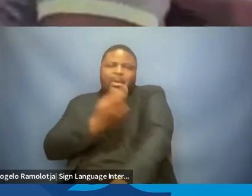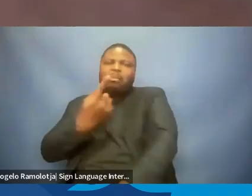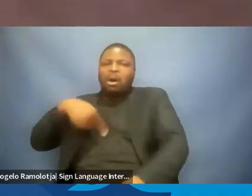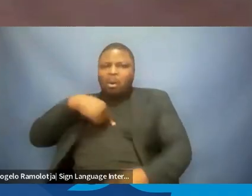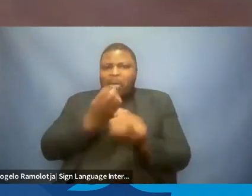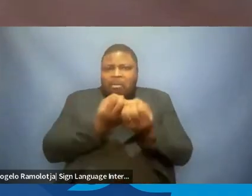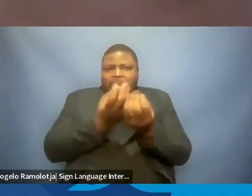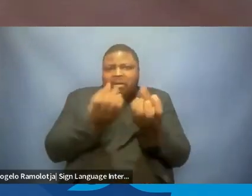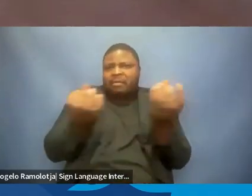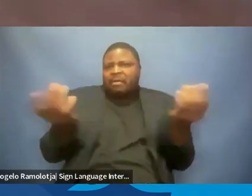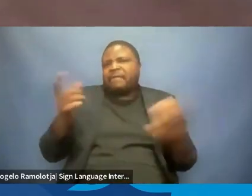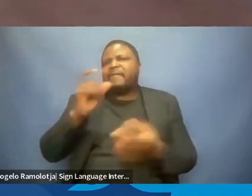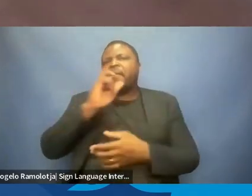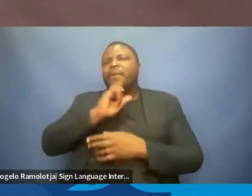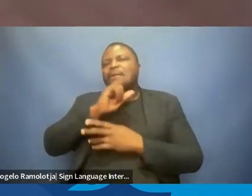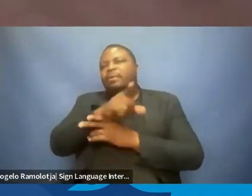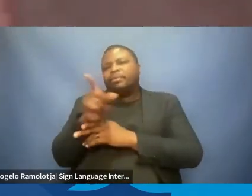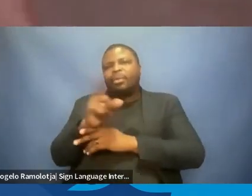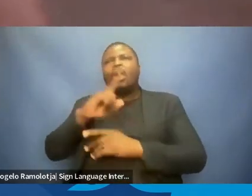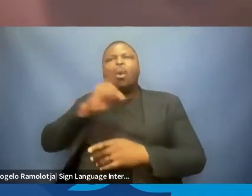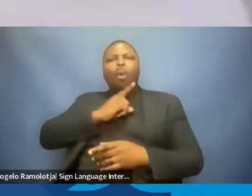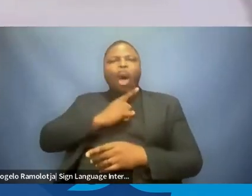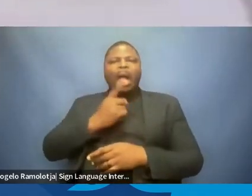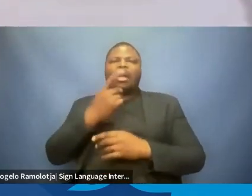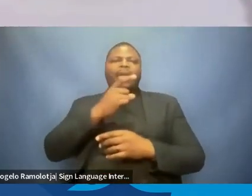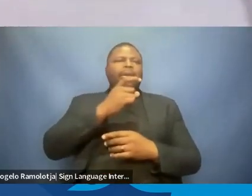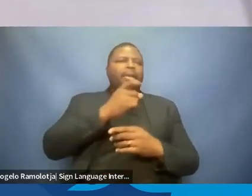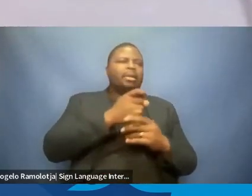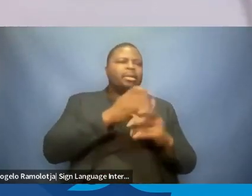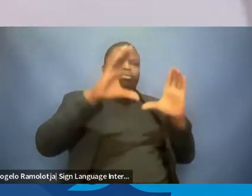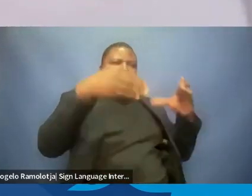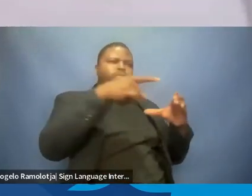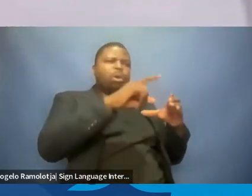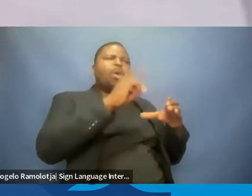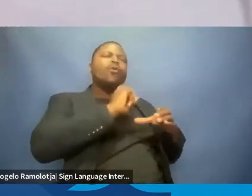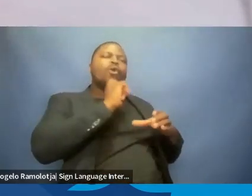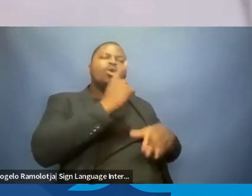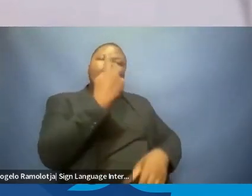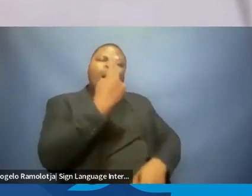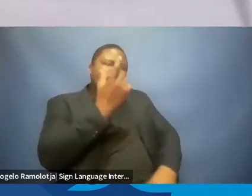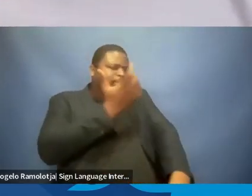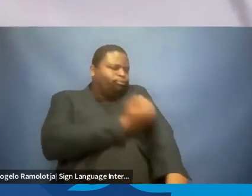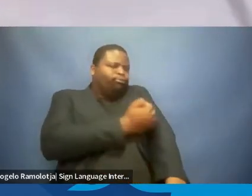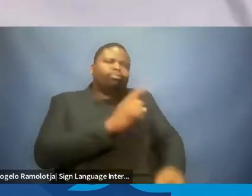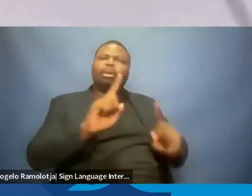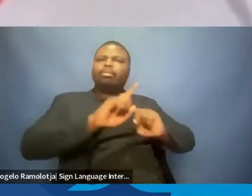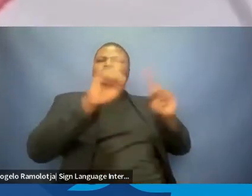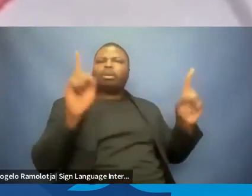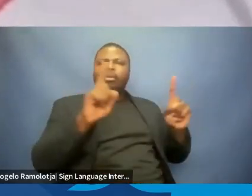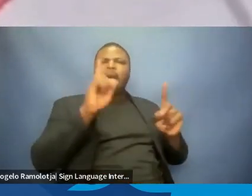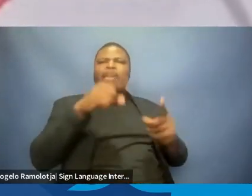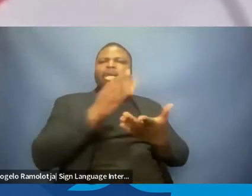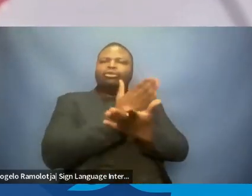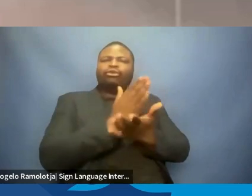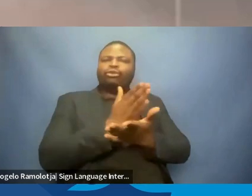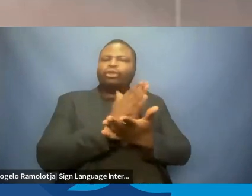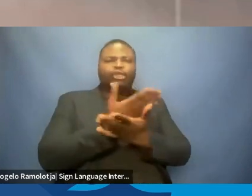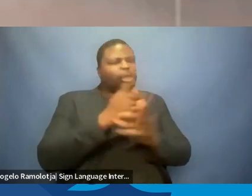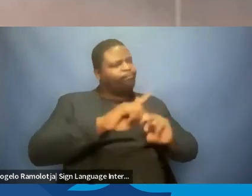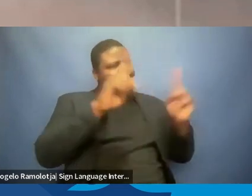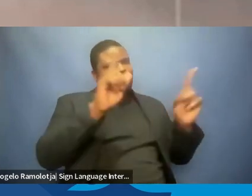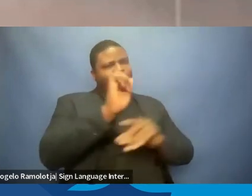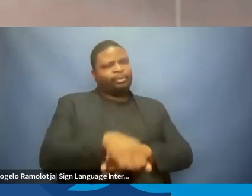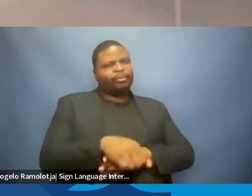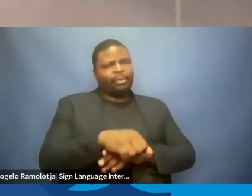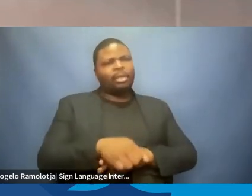that to prevent sharing. The community, when we distribute needles, they take it as if we are promoting that